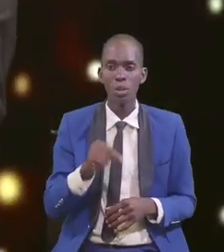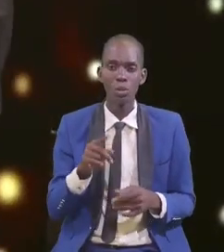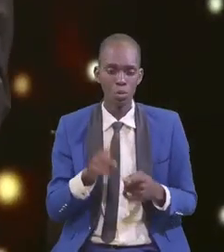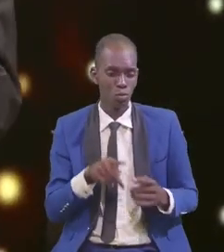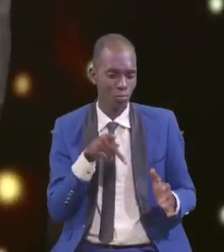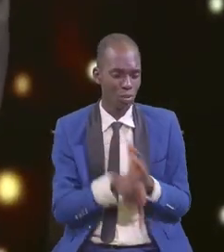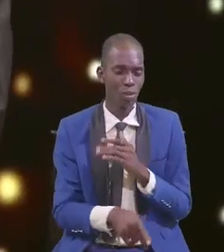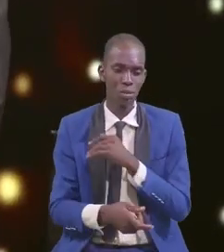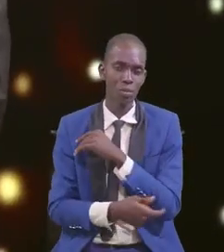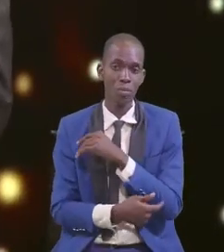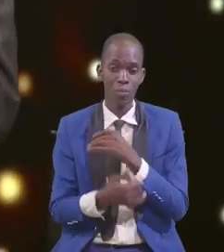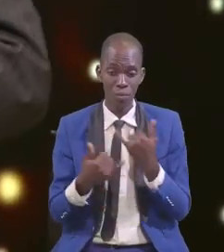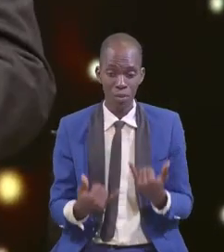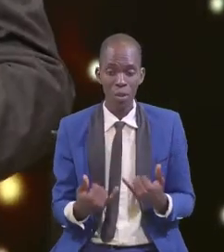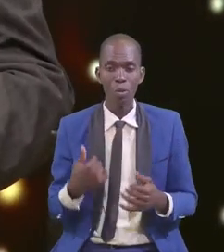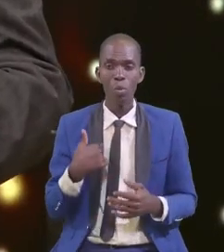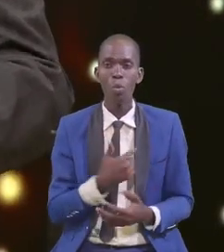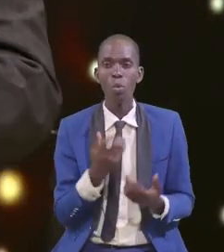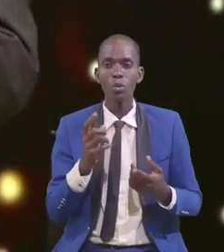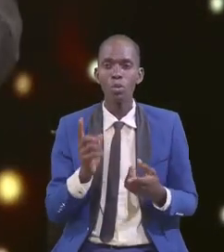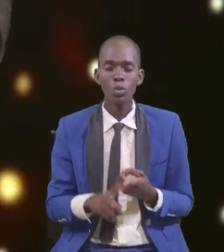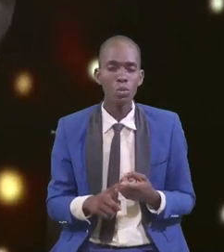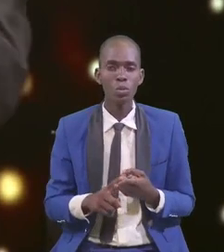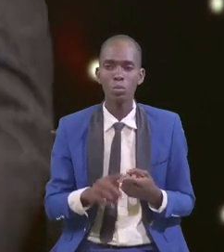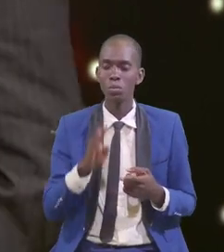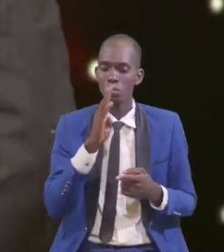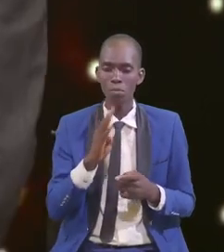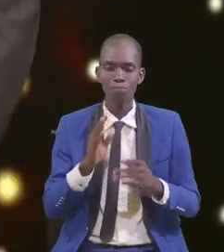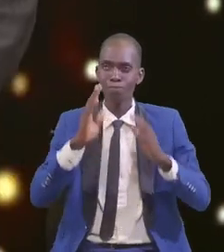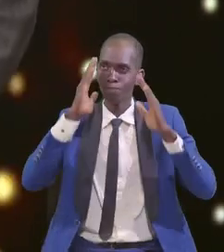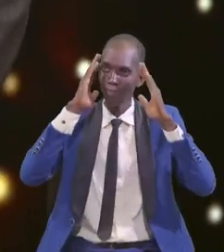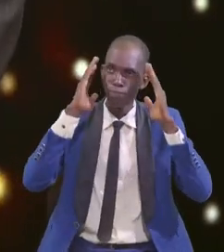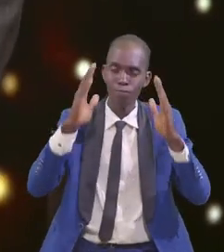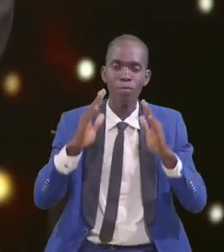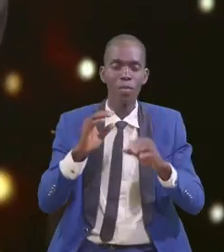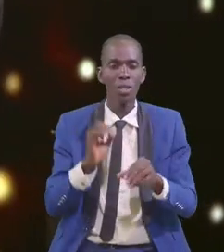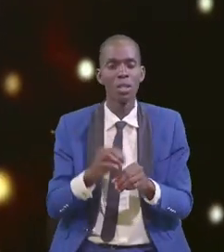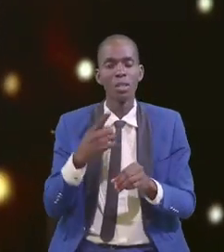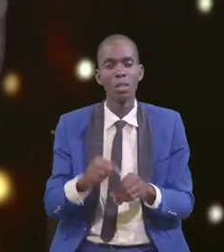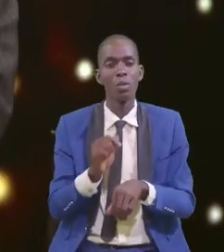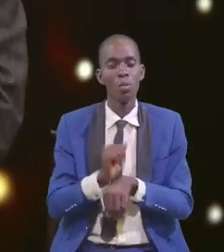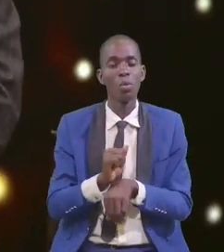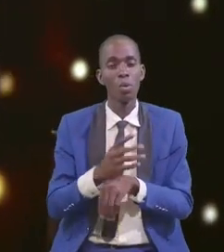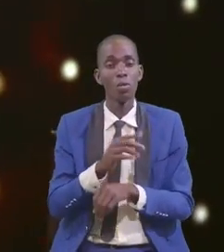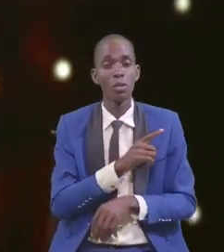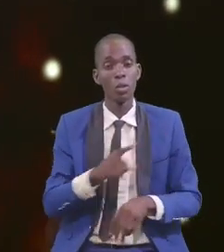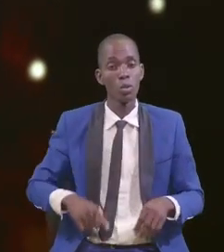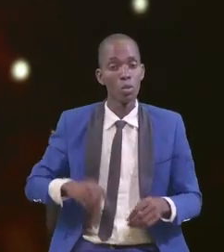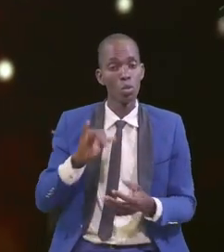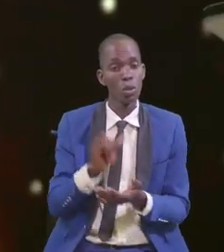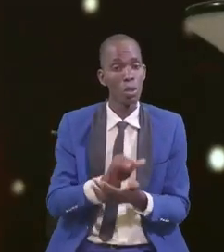At this time now, we want to get engaged in the work of the Lord, so that when it comes,